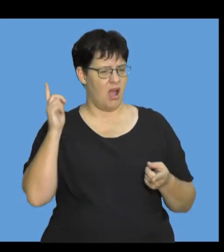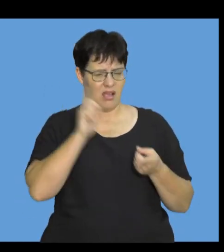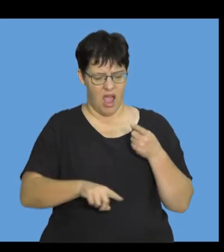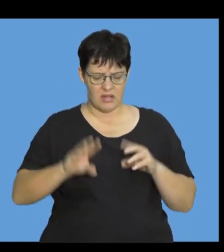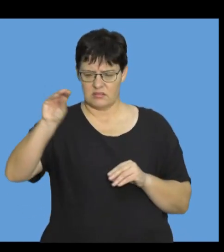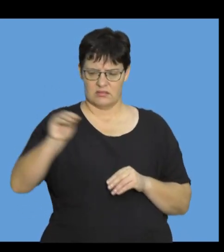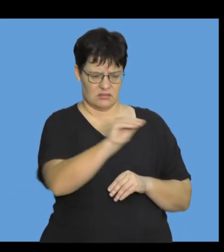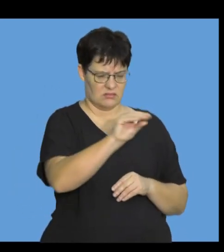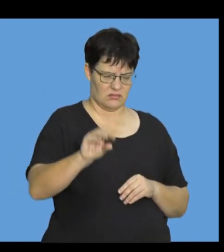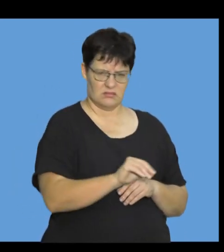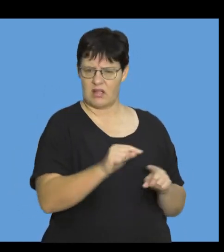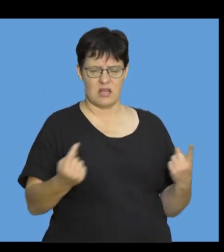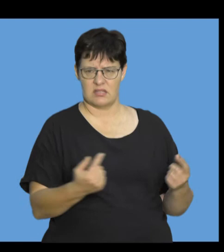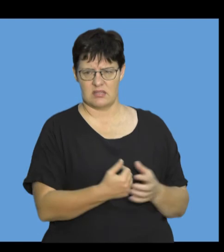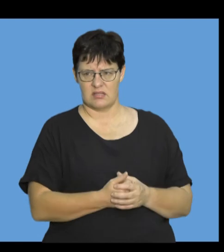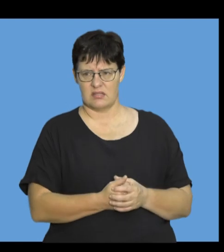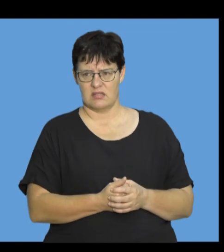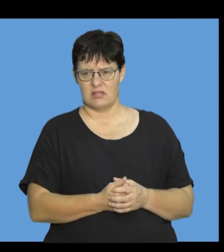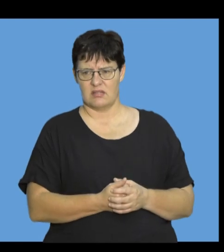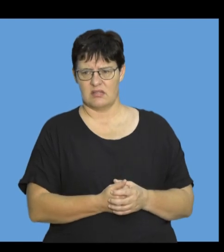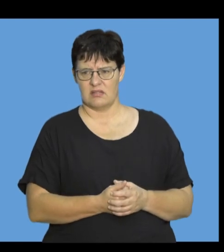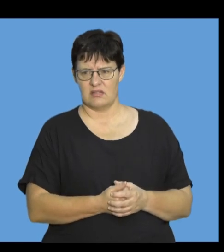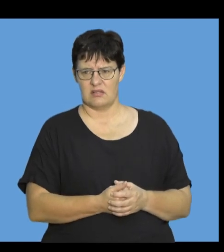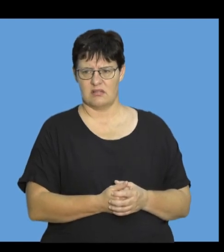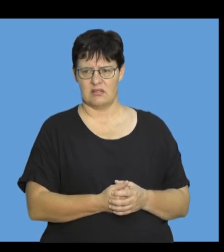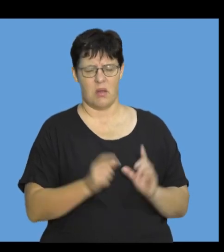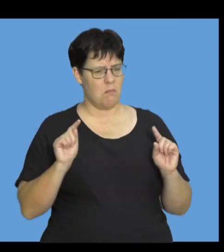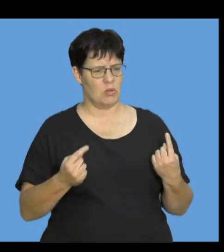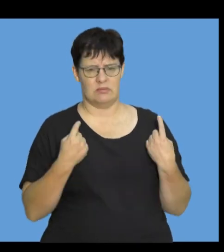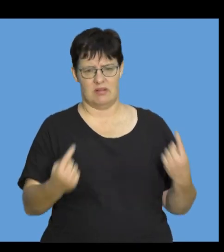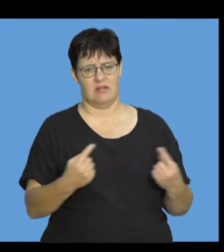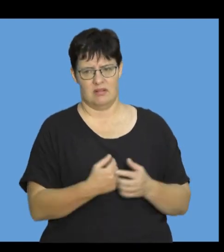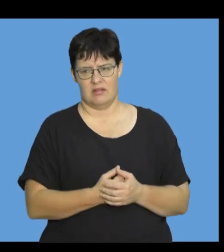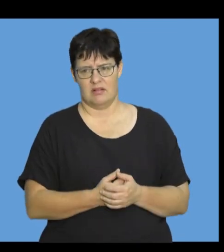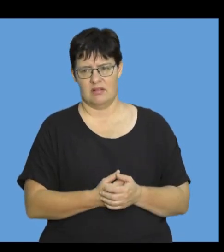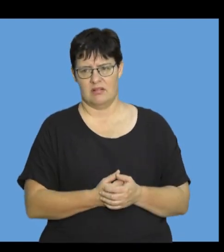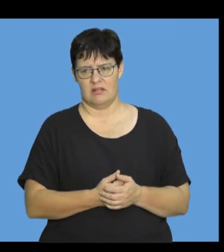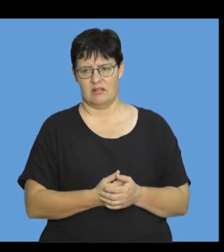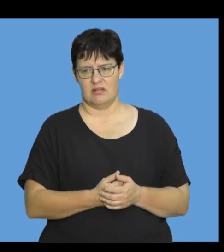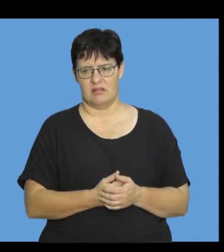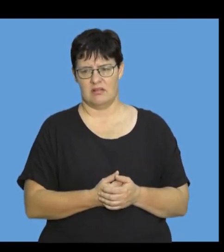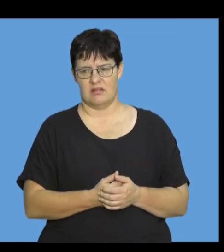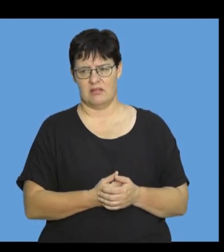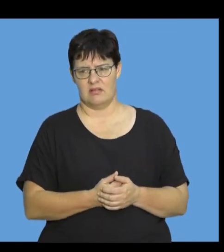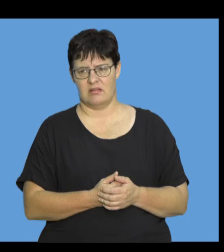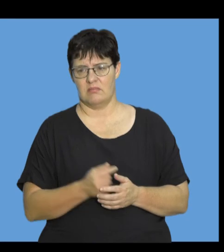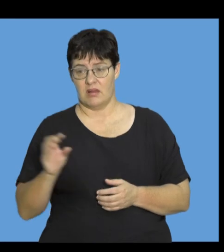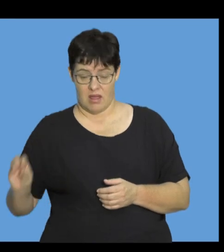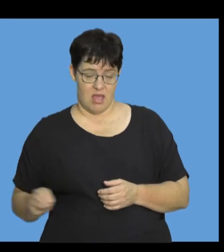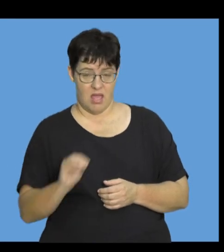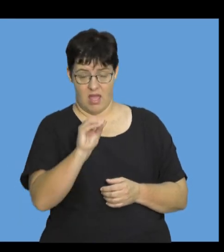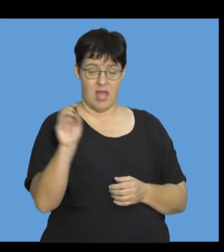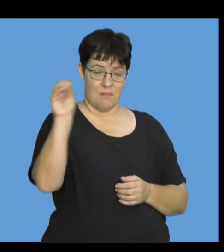I can't distribute the negative to that negative there. There is no way I'm going to do that. I also can't, this I